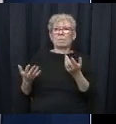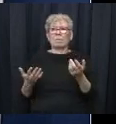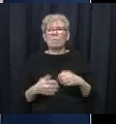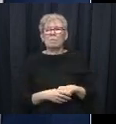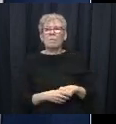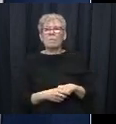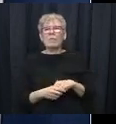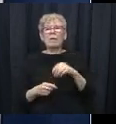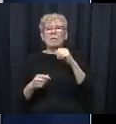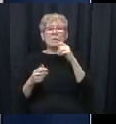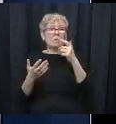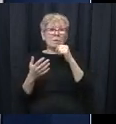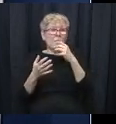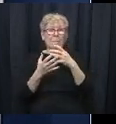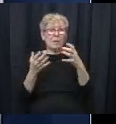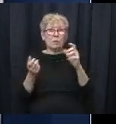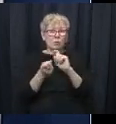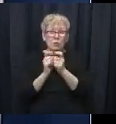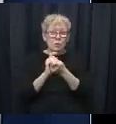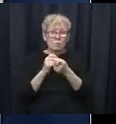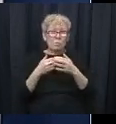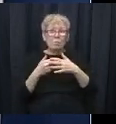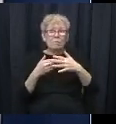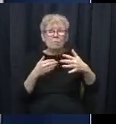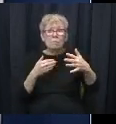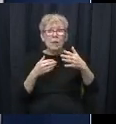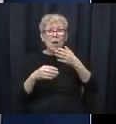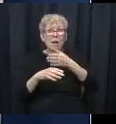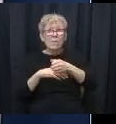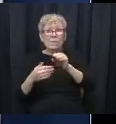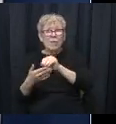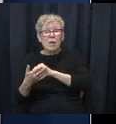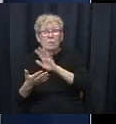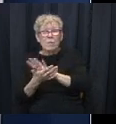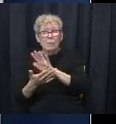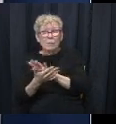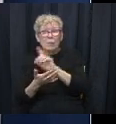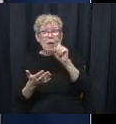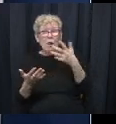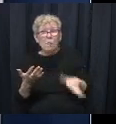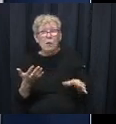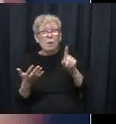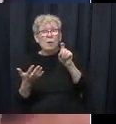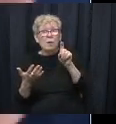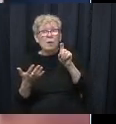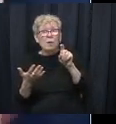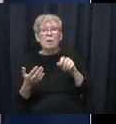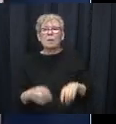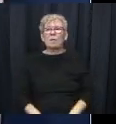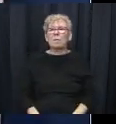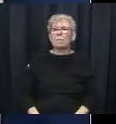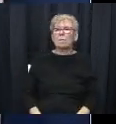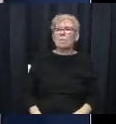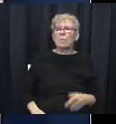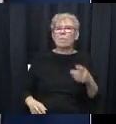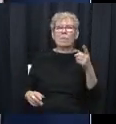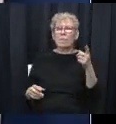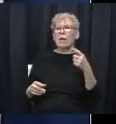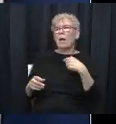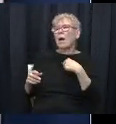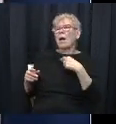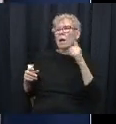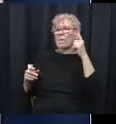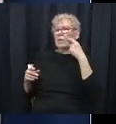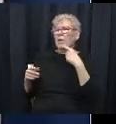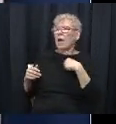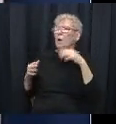So first of all, we hope that all of our businesses embrace COVID safety protocols because they care about